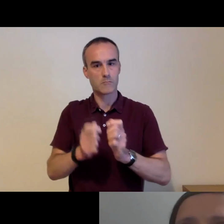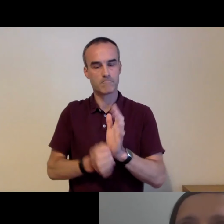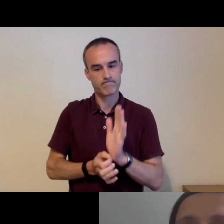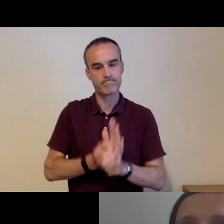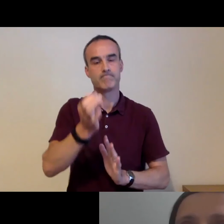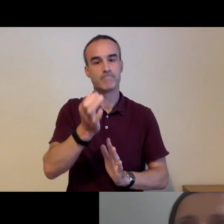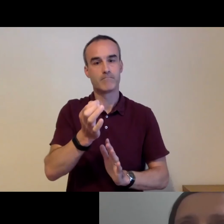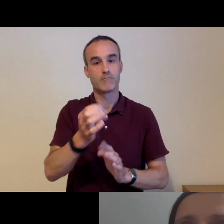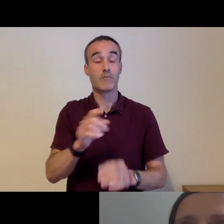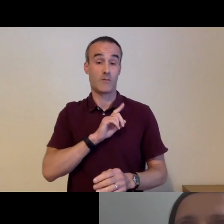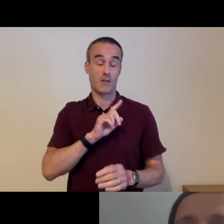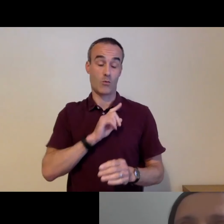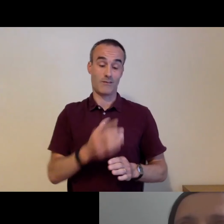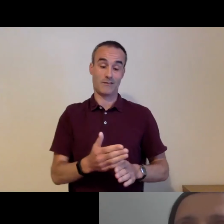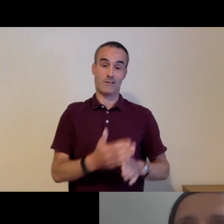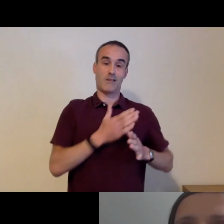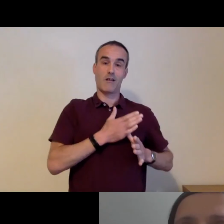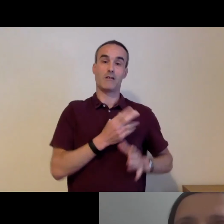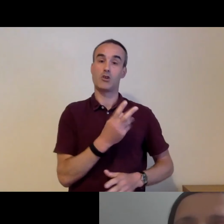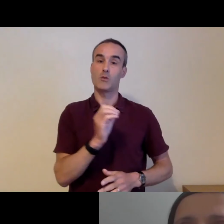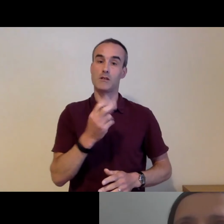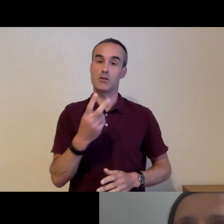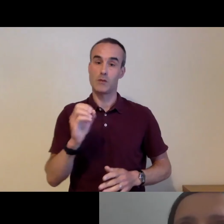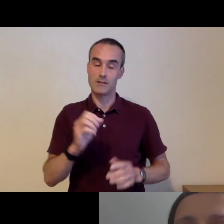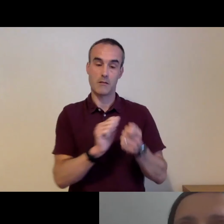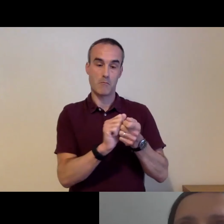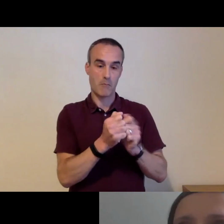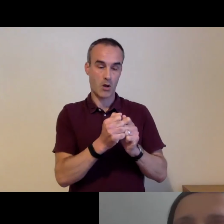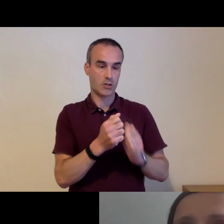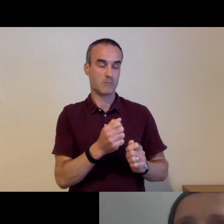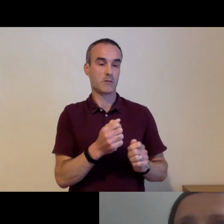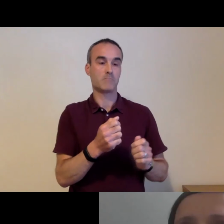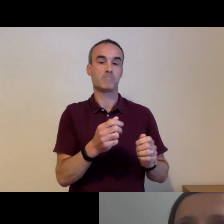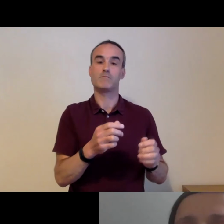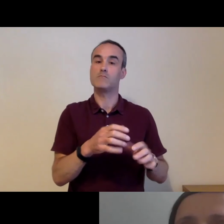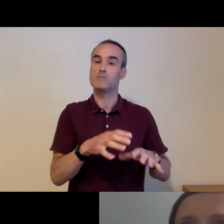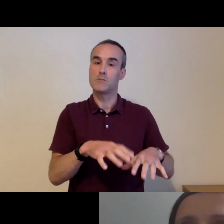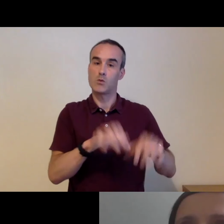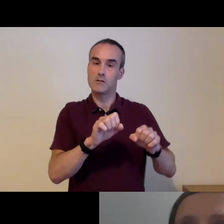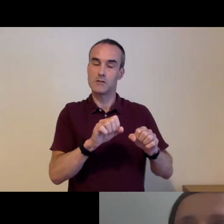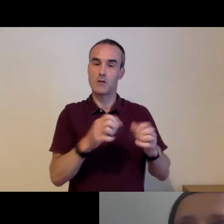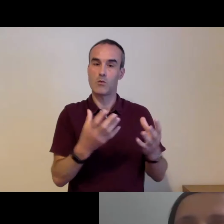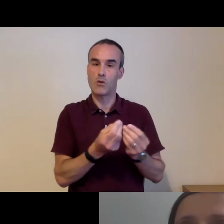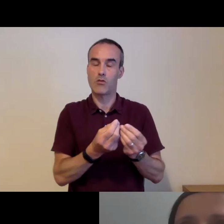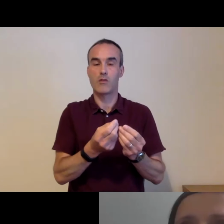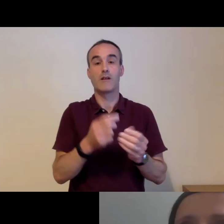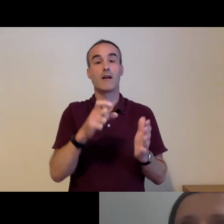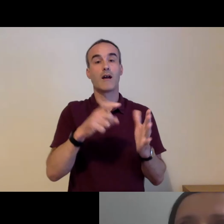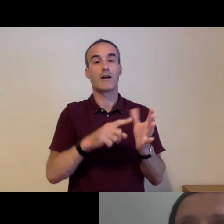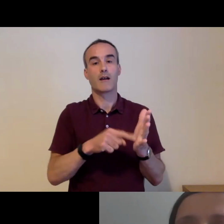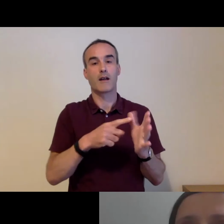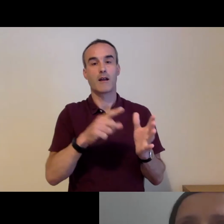beginning of the year, we set up a partnership with the Medicines and Discovery Catapult, and we established the